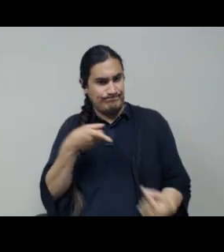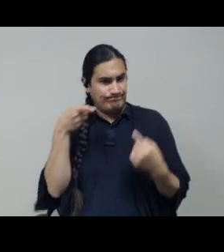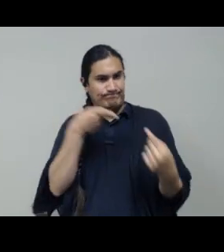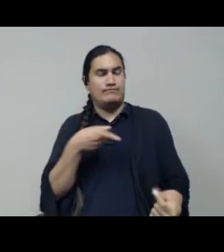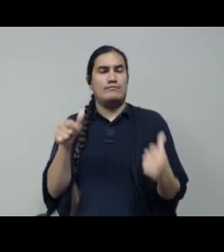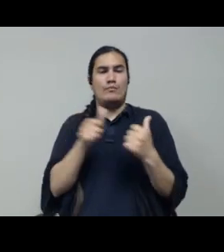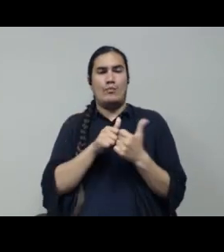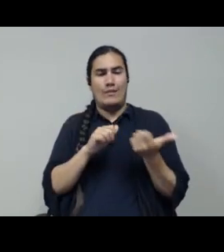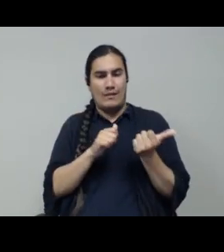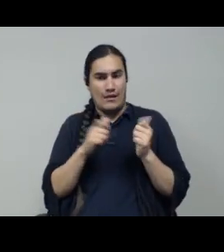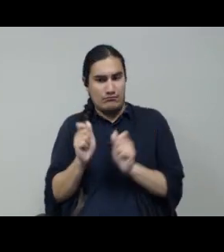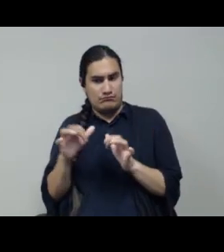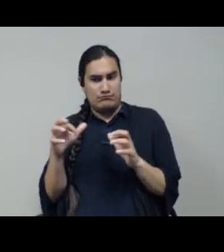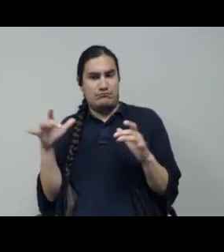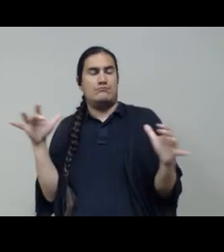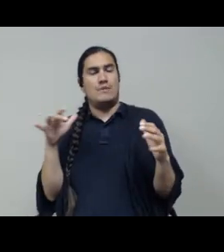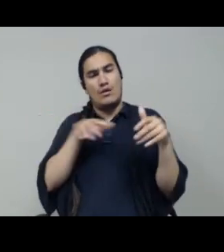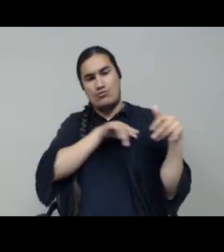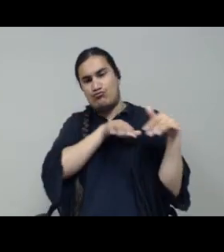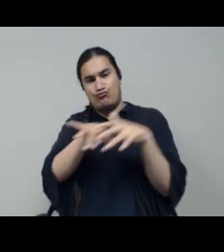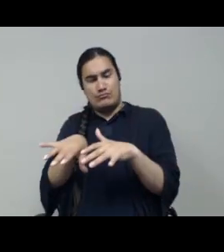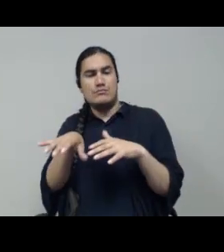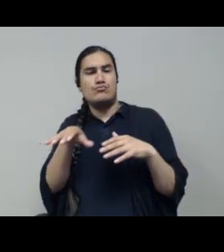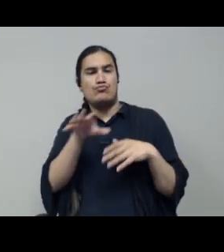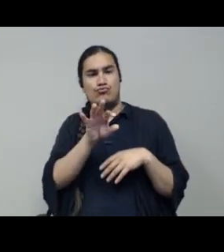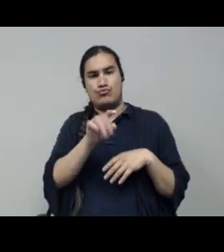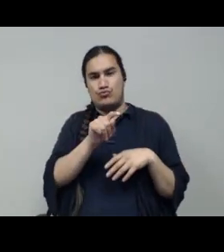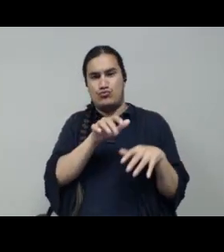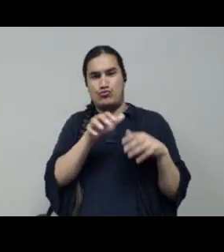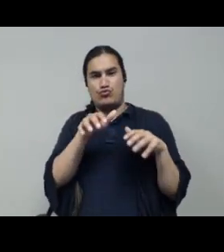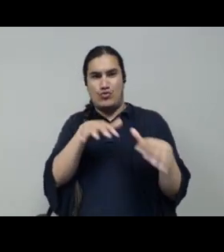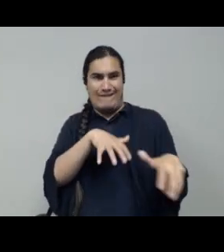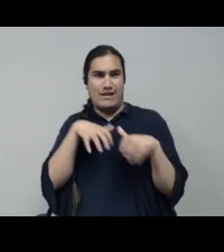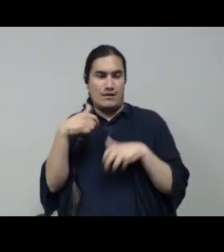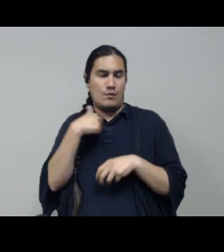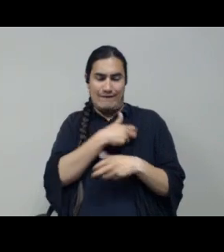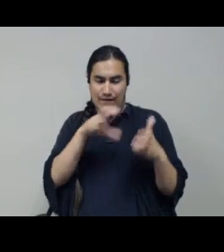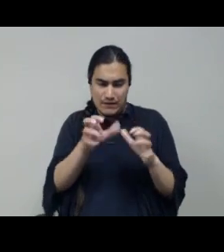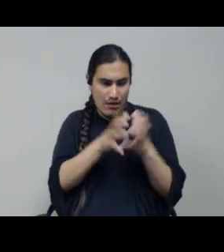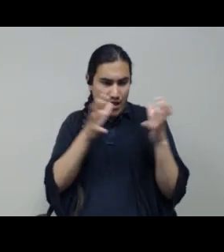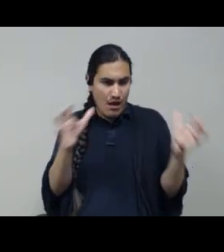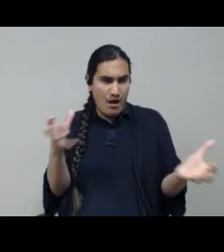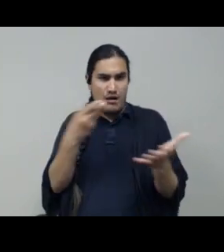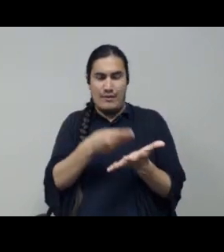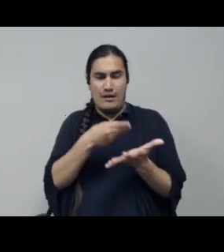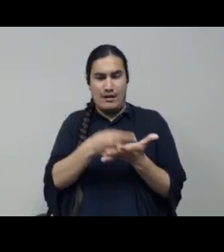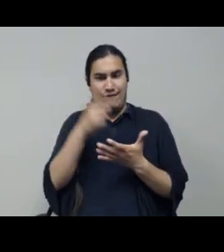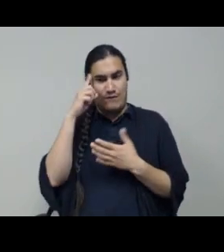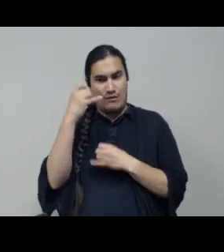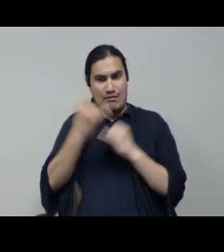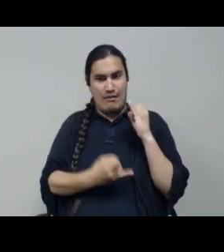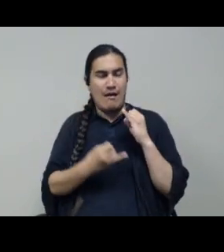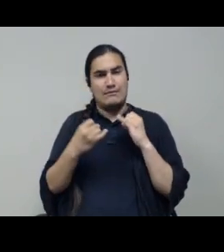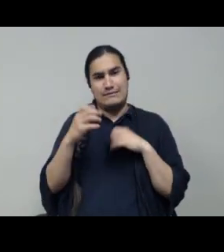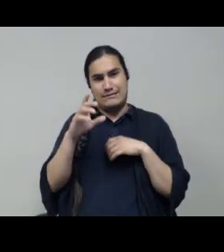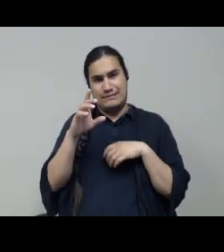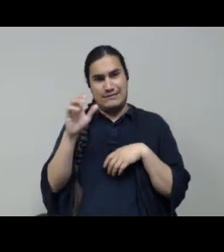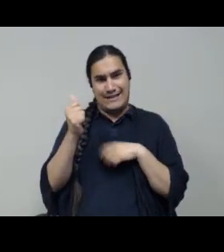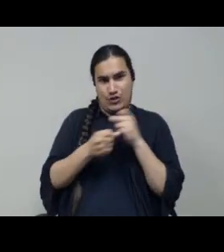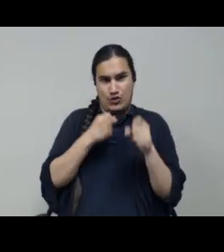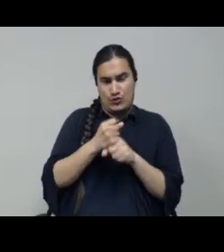a growing commuter traffic problem. We've invested a tremendous amount of money in the last decade, working closely with